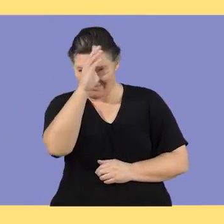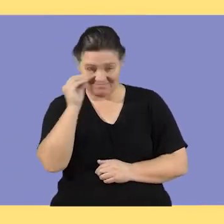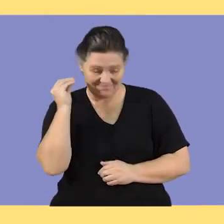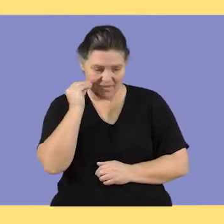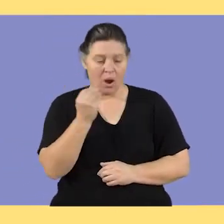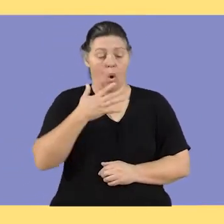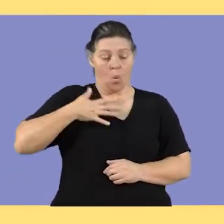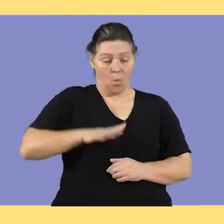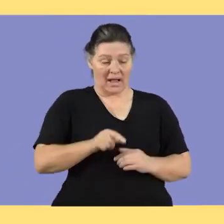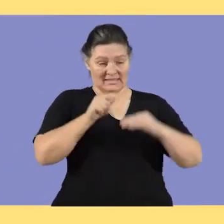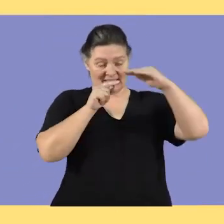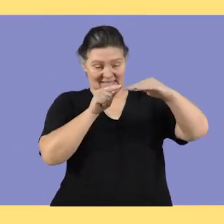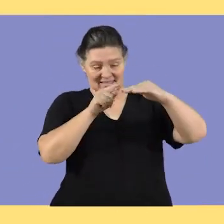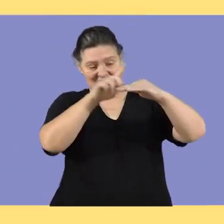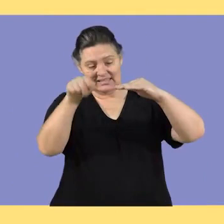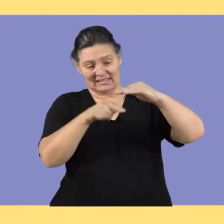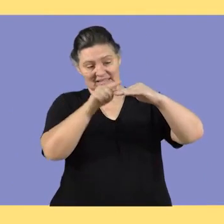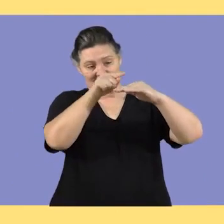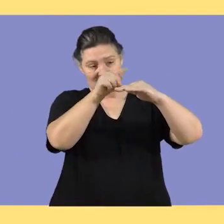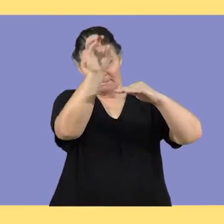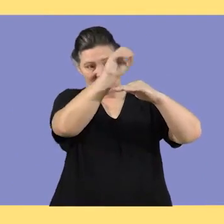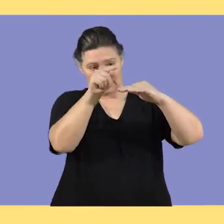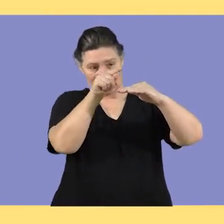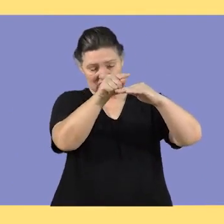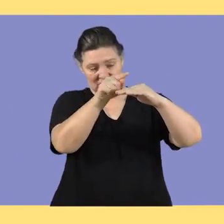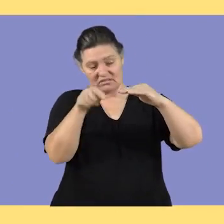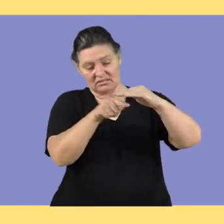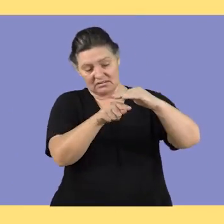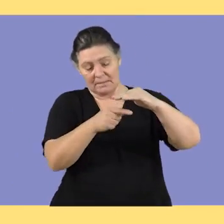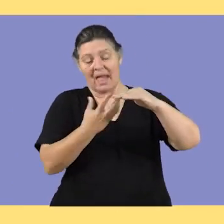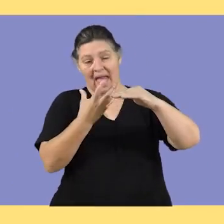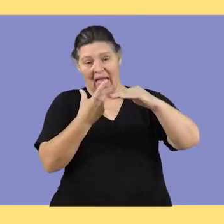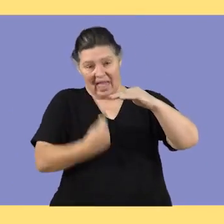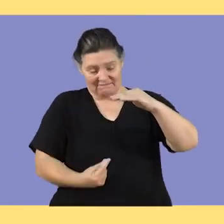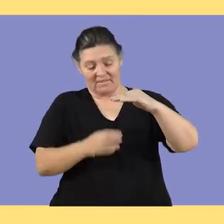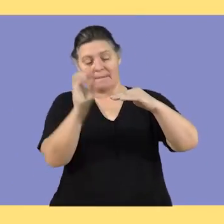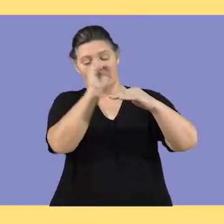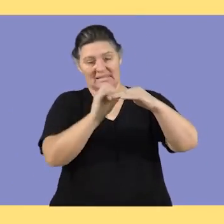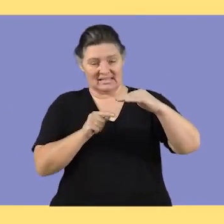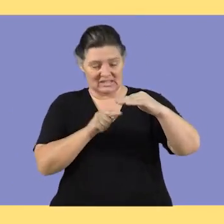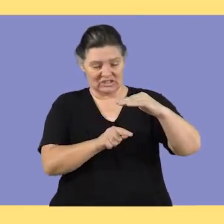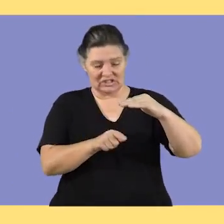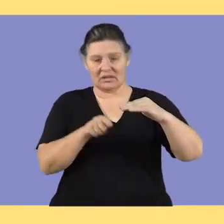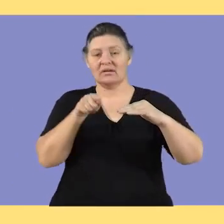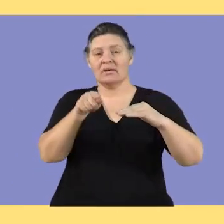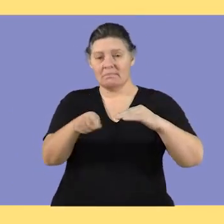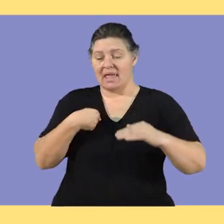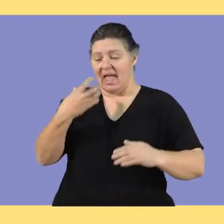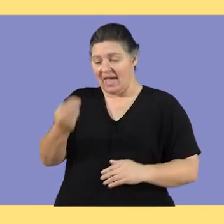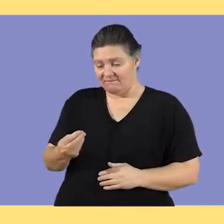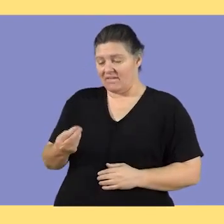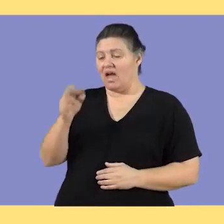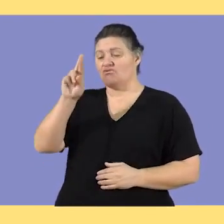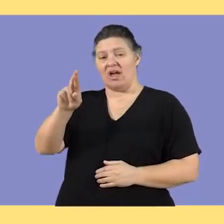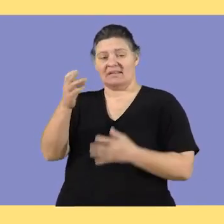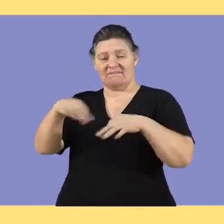have got it. Remember, what you want must be a what? Percentage over what you have must be a percentage. And